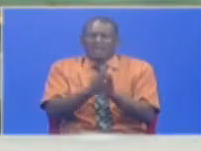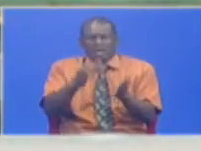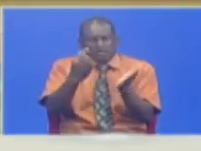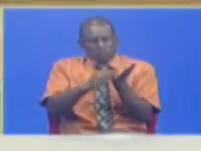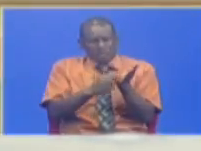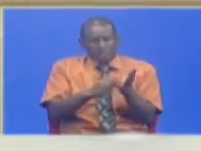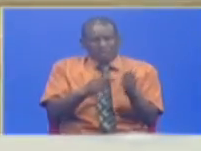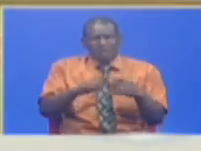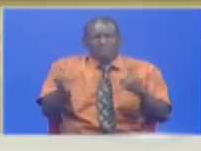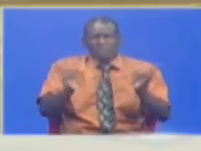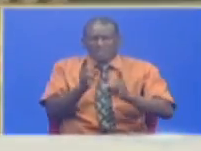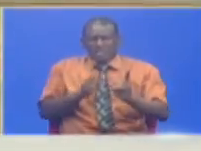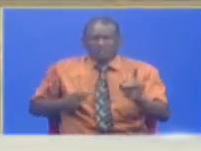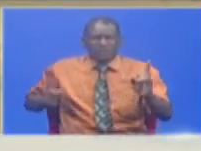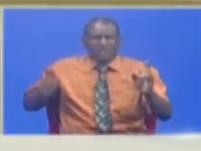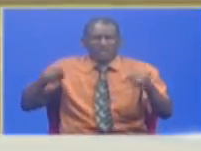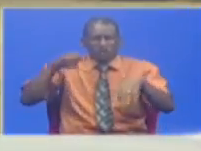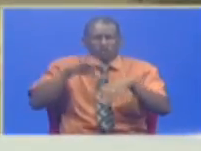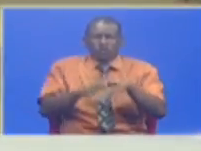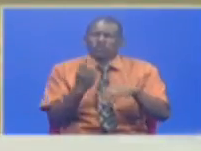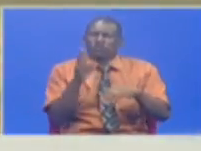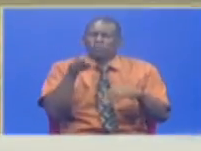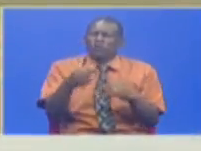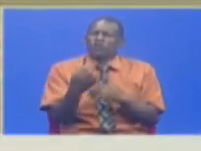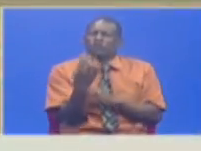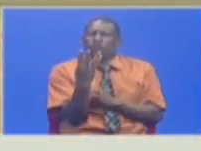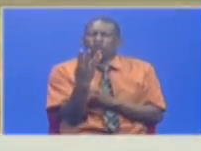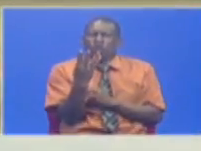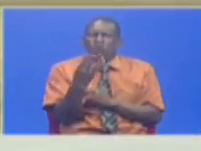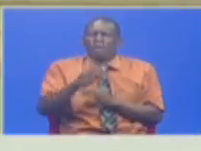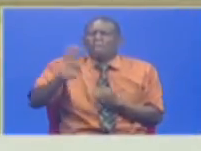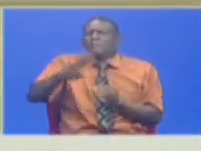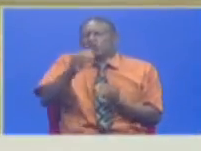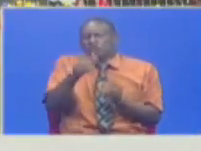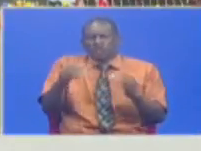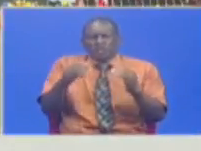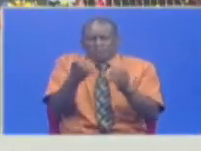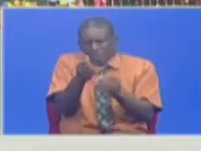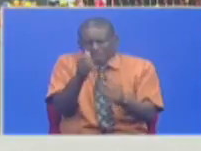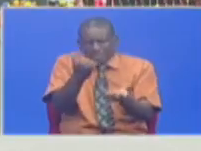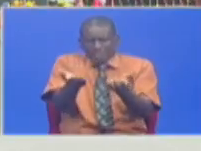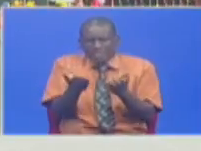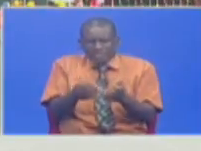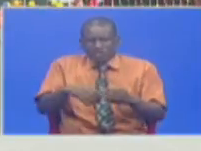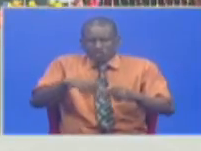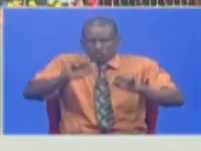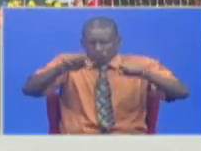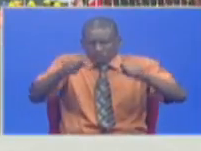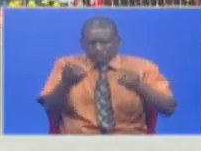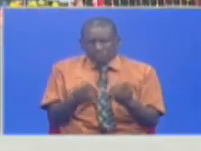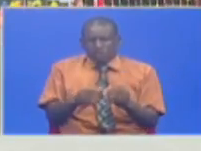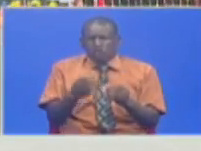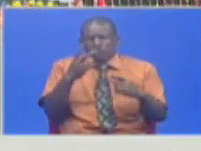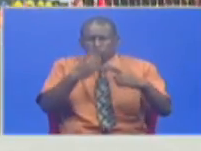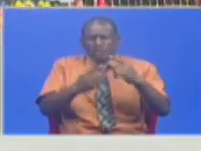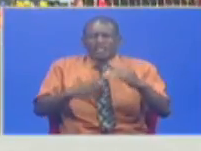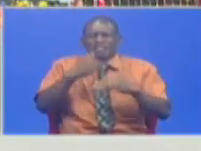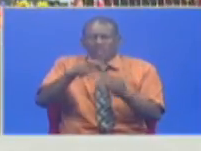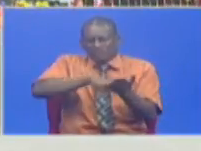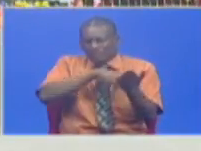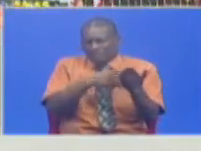to attain the 2.4 billion shilling equity needed to seal the deal. 3 years after this deal fell through